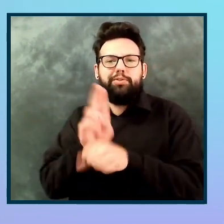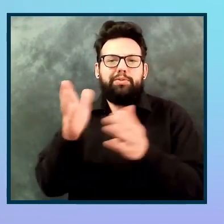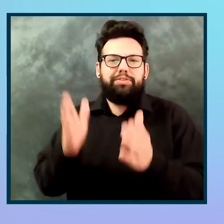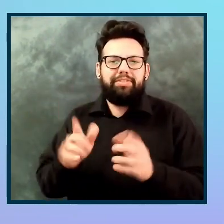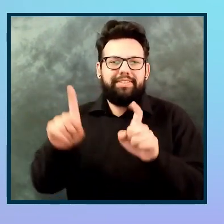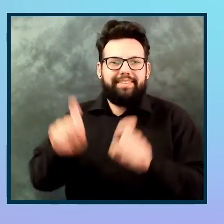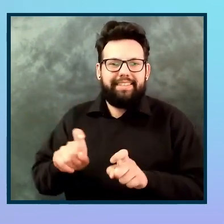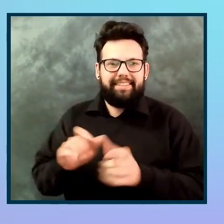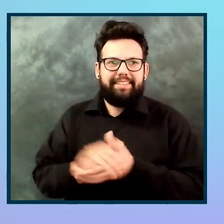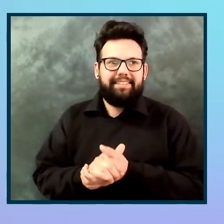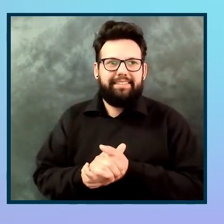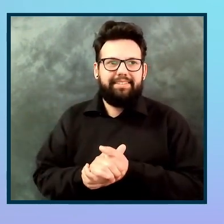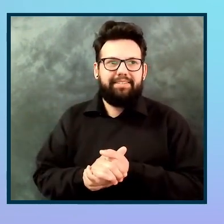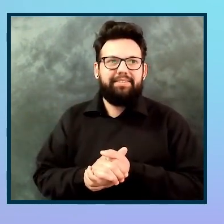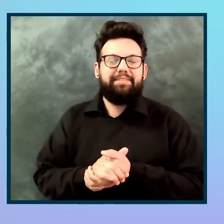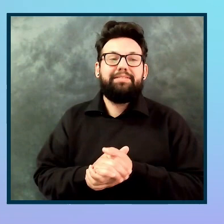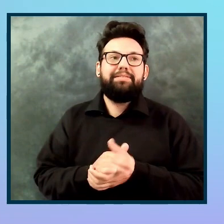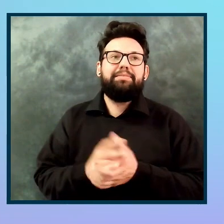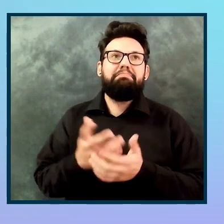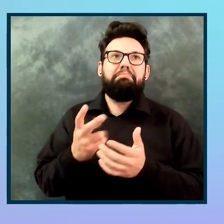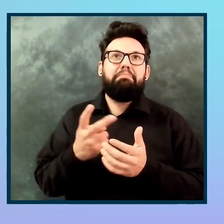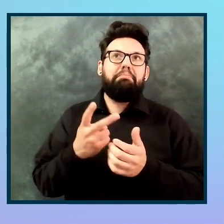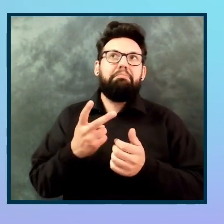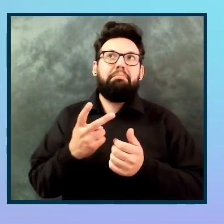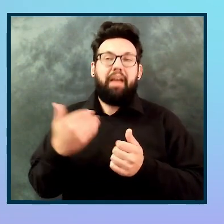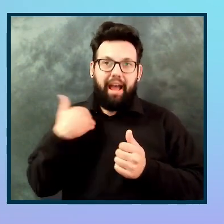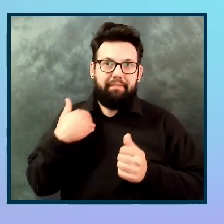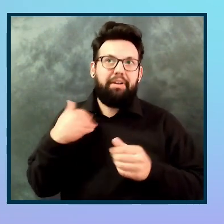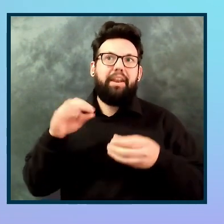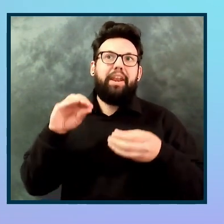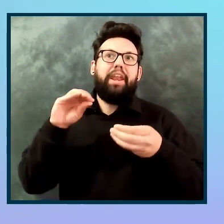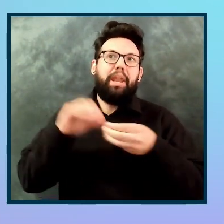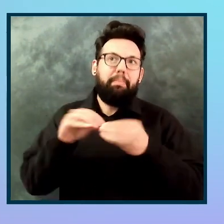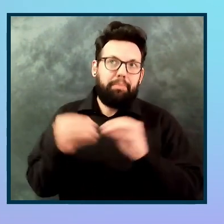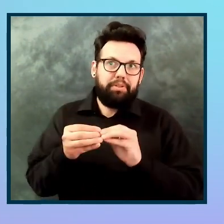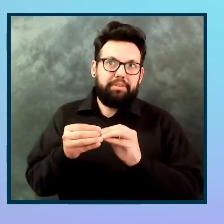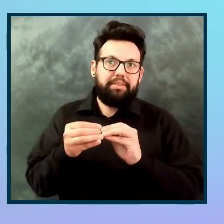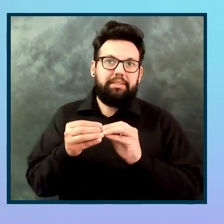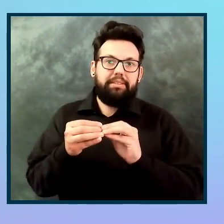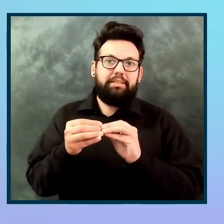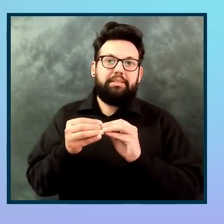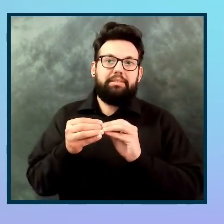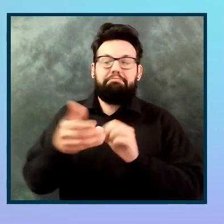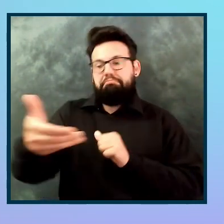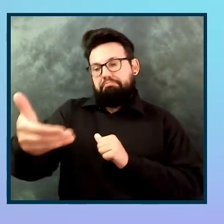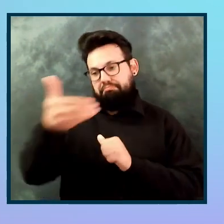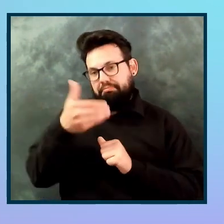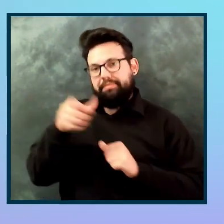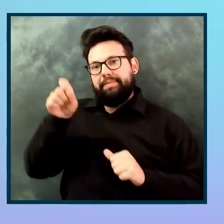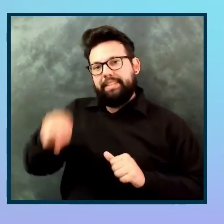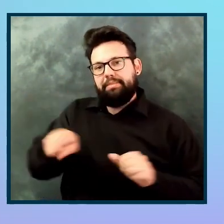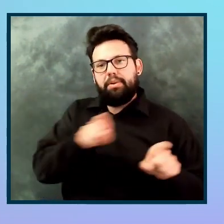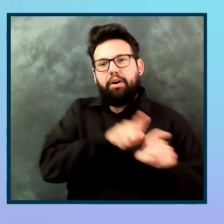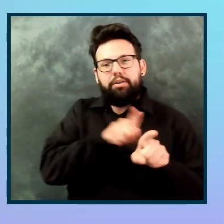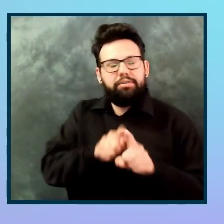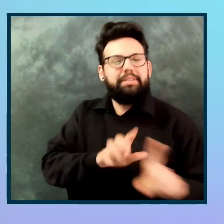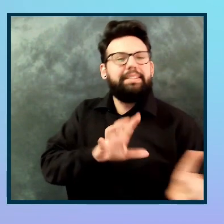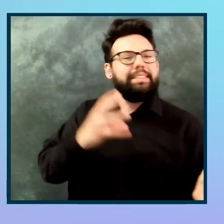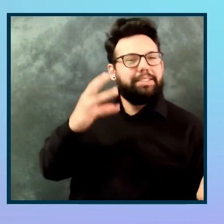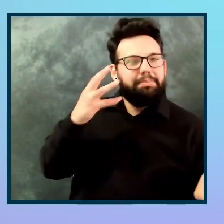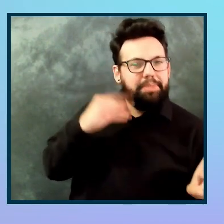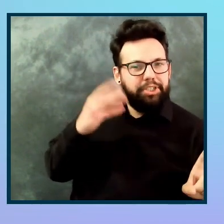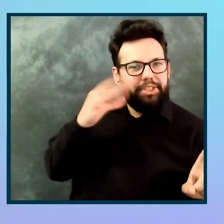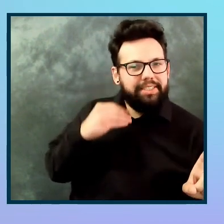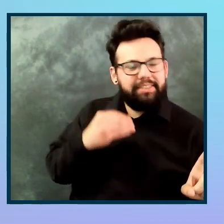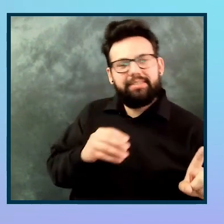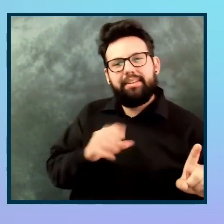both qualitative and quantitative in some ways. So we look at the experience the user has achieving specific goals.